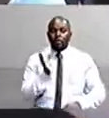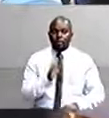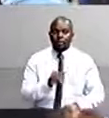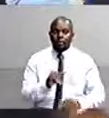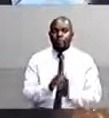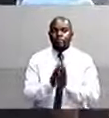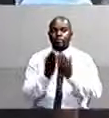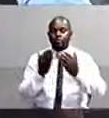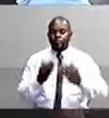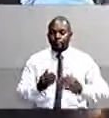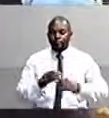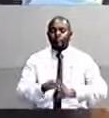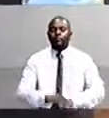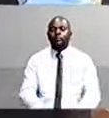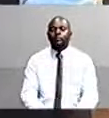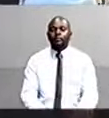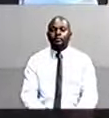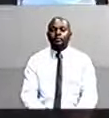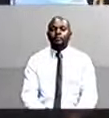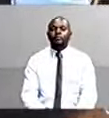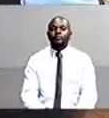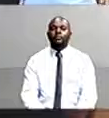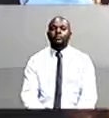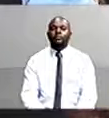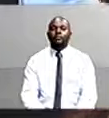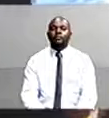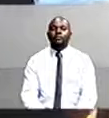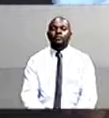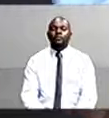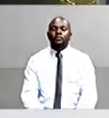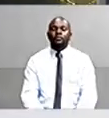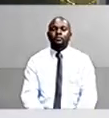Andrew Sebira compiled this report.